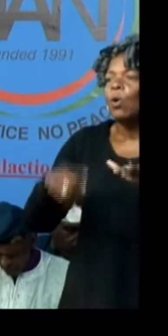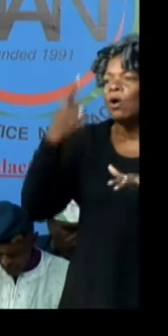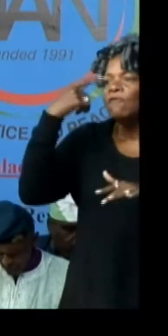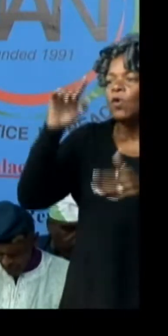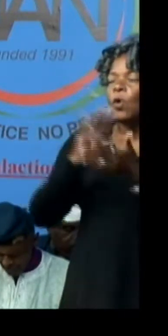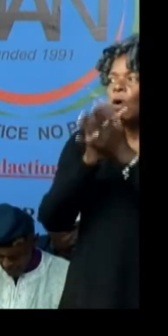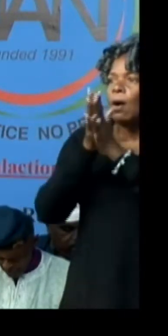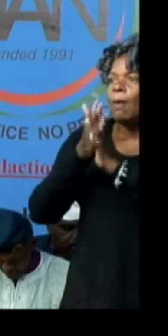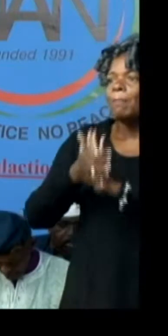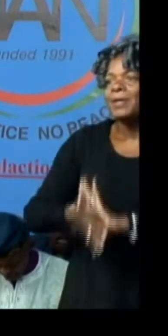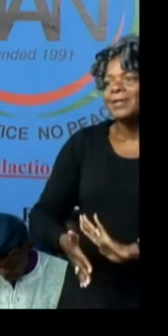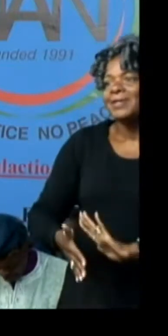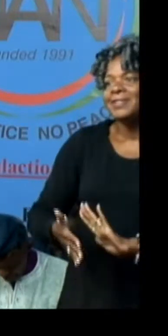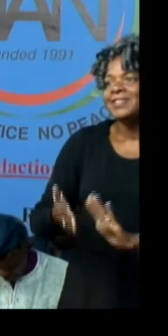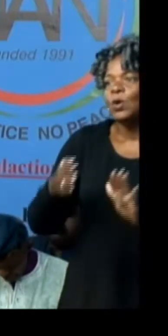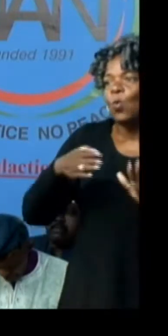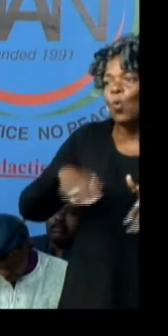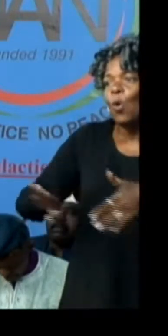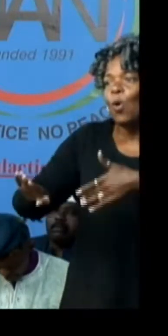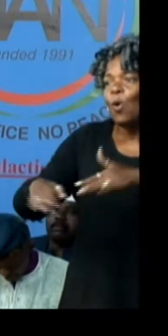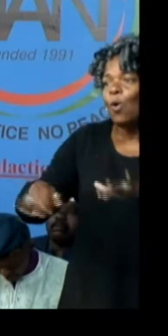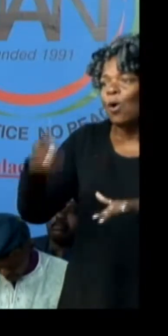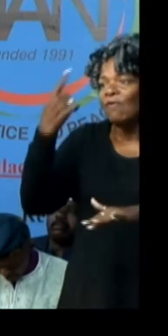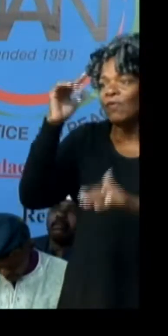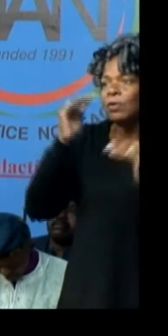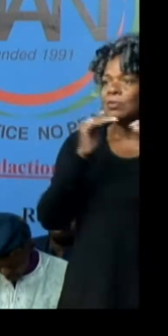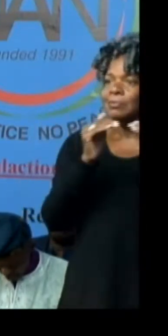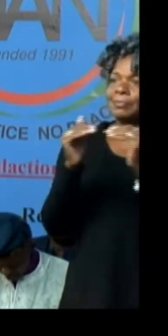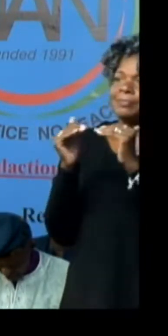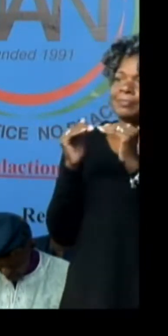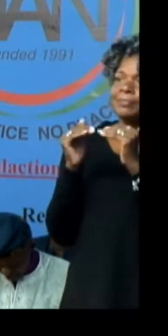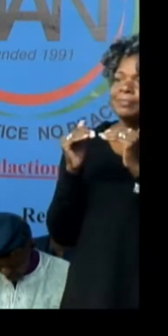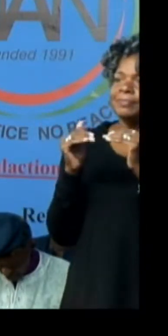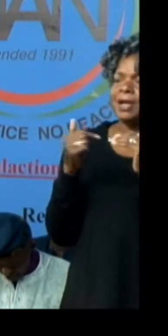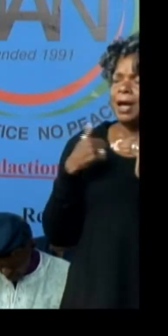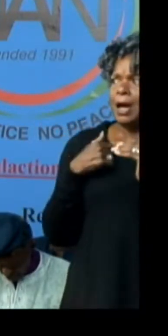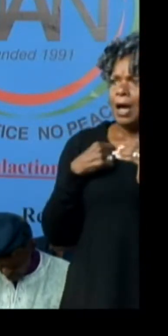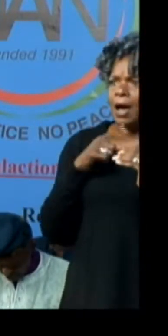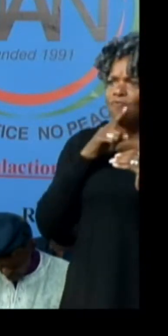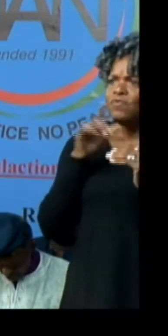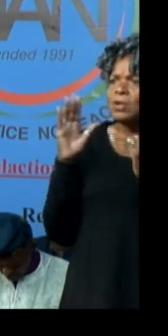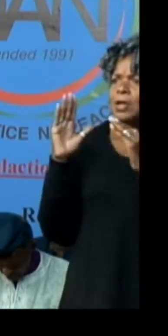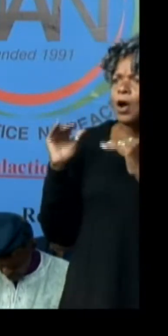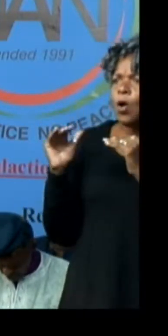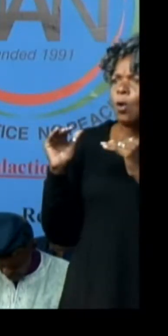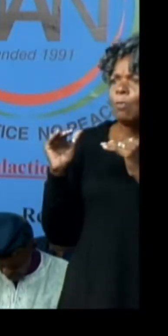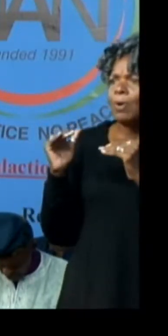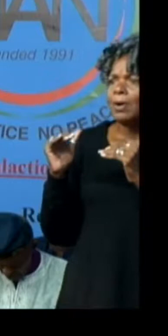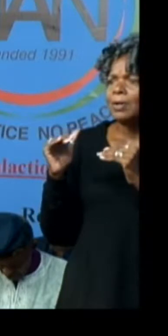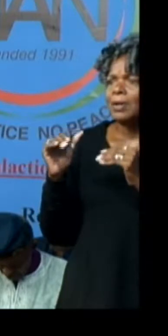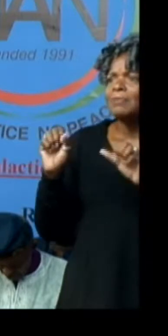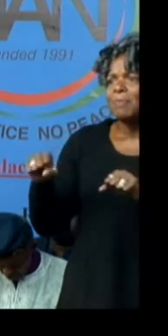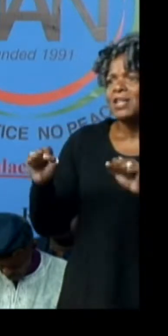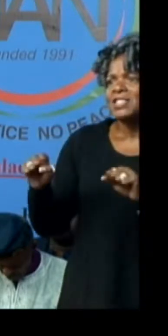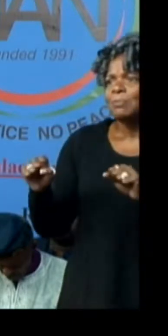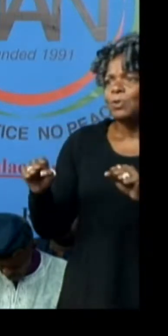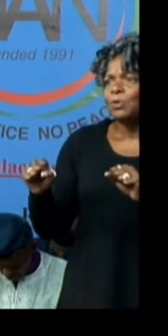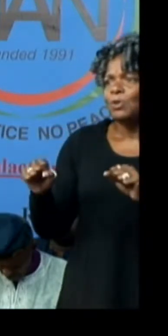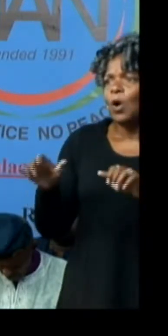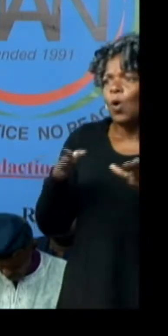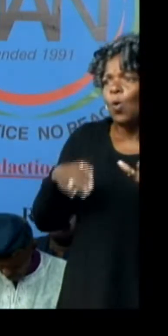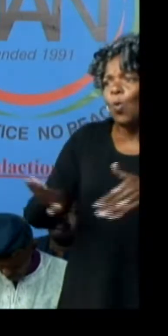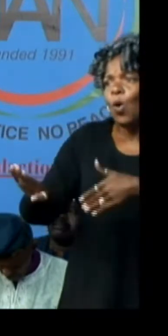And same thing, I wish and I really hope that I can do the similar thing to support you